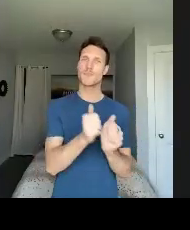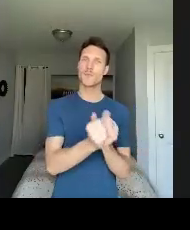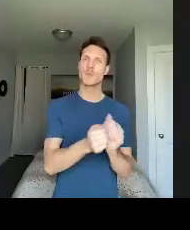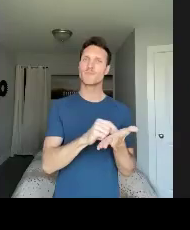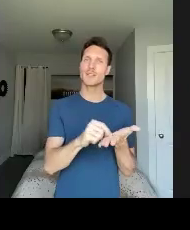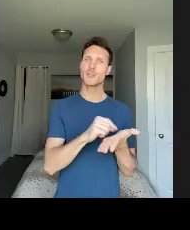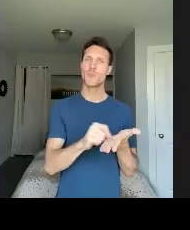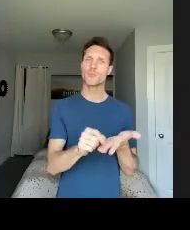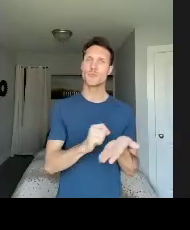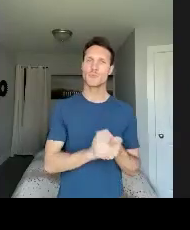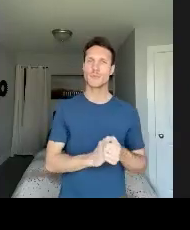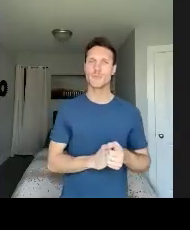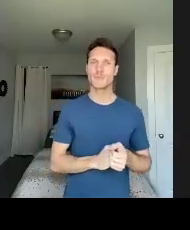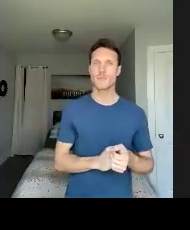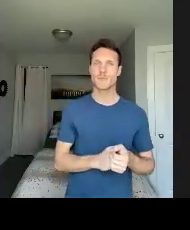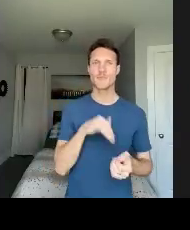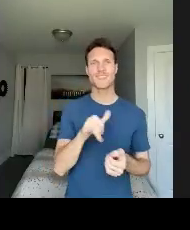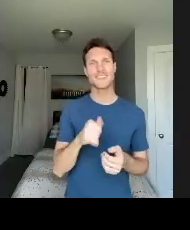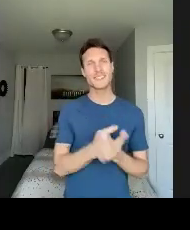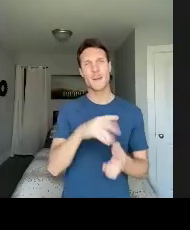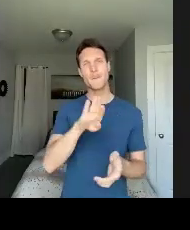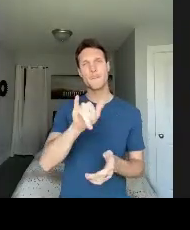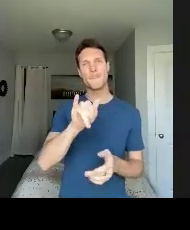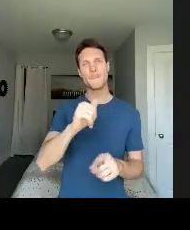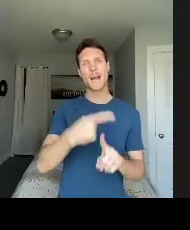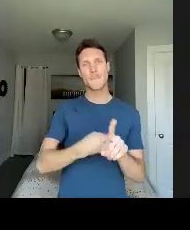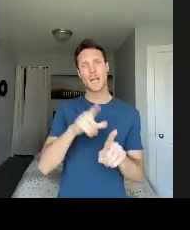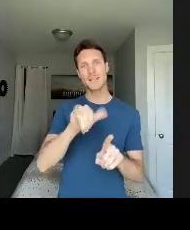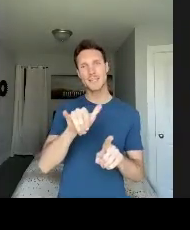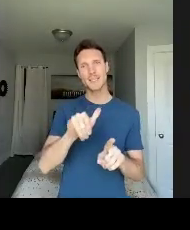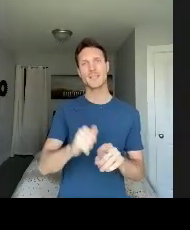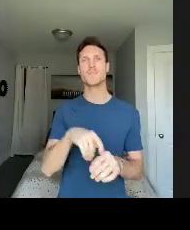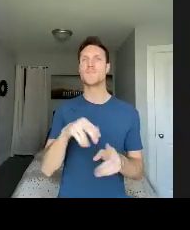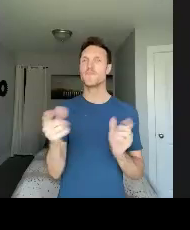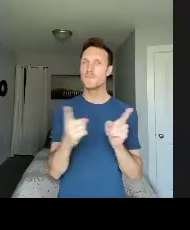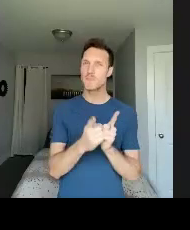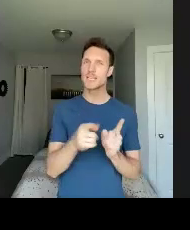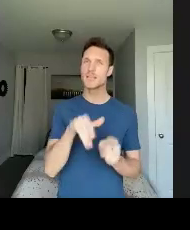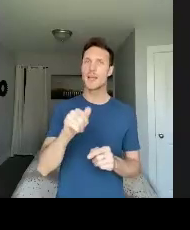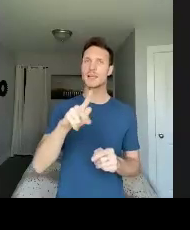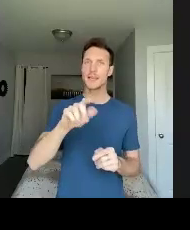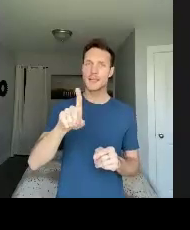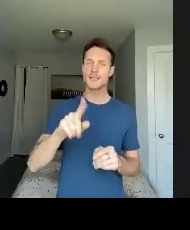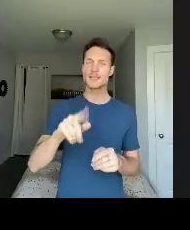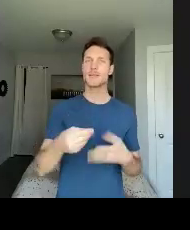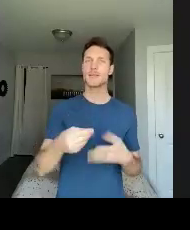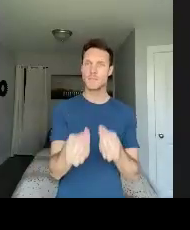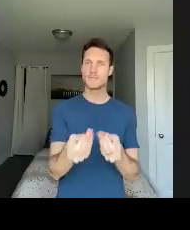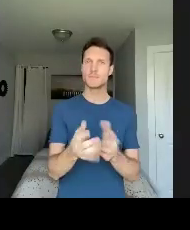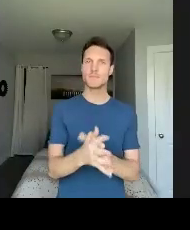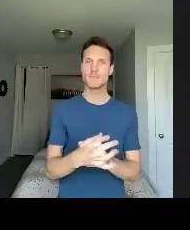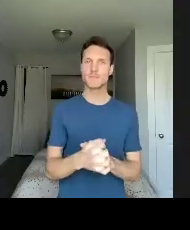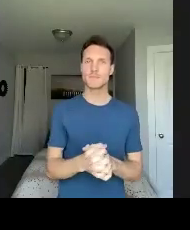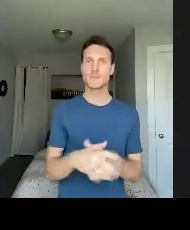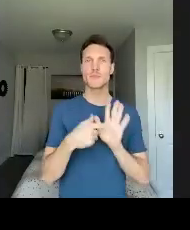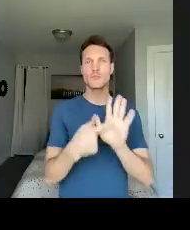of bi-monthly meetings that KDADS hosts to share information and updates about HCBS